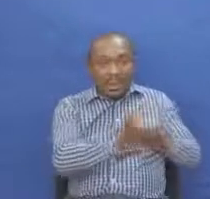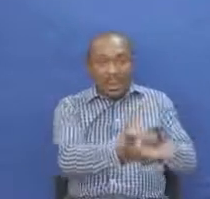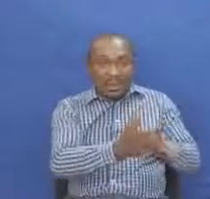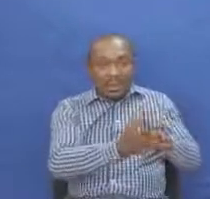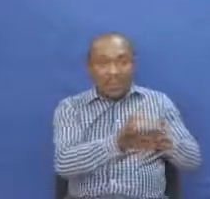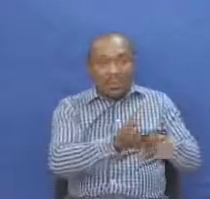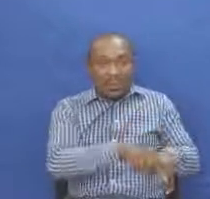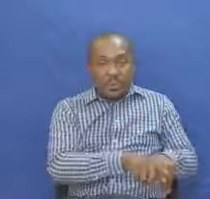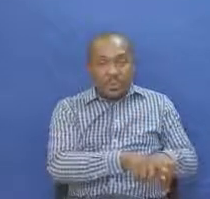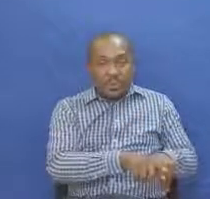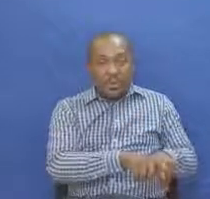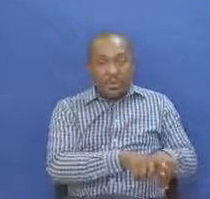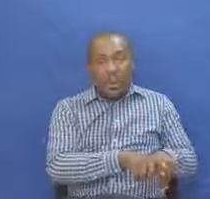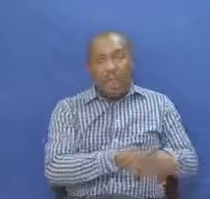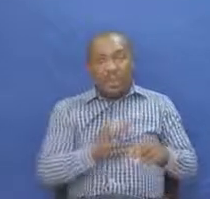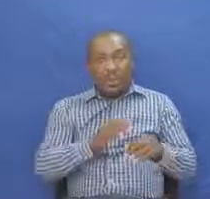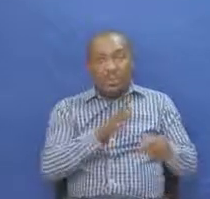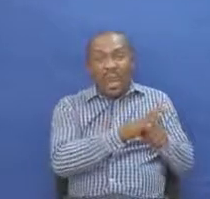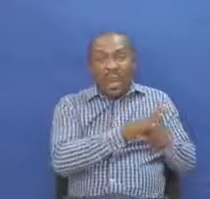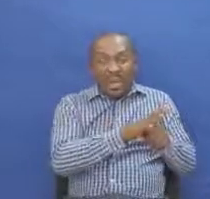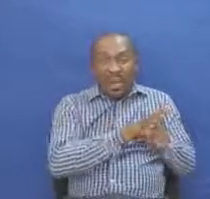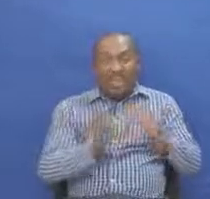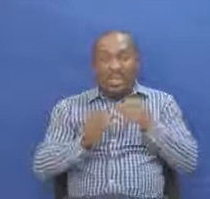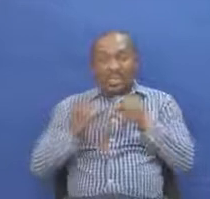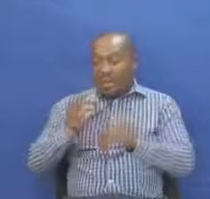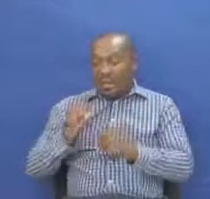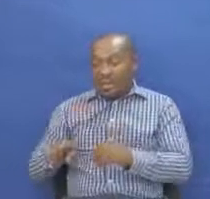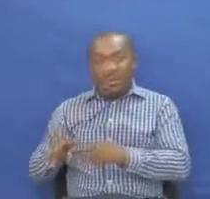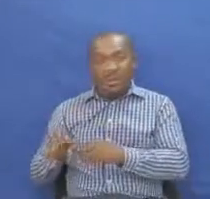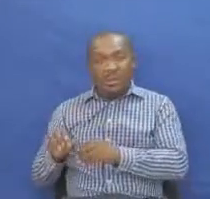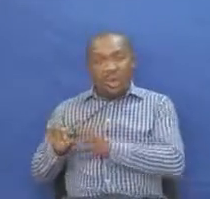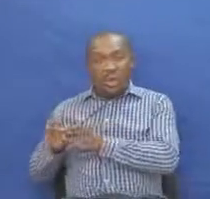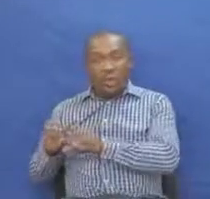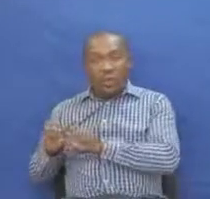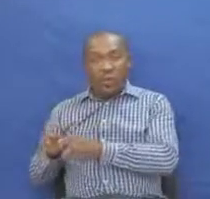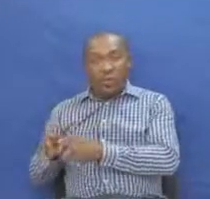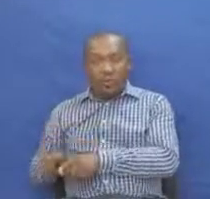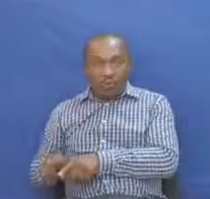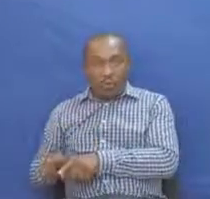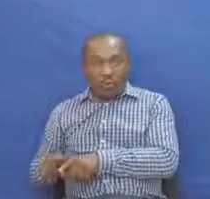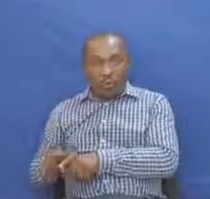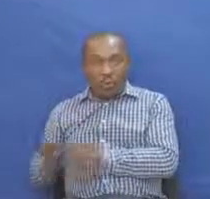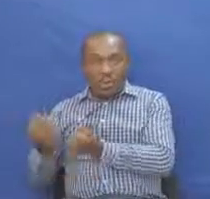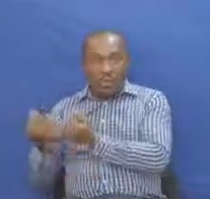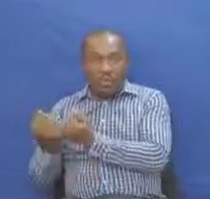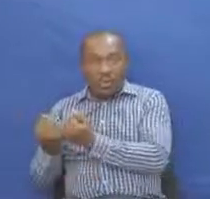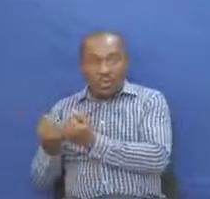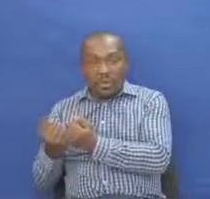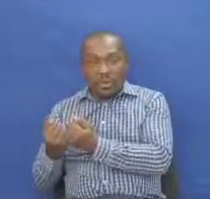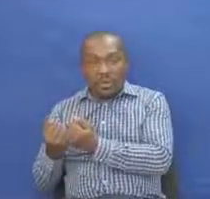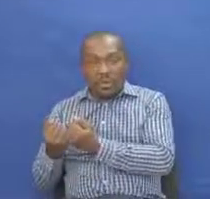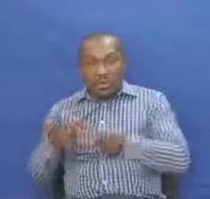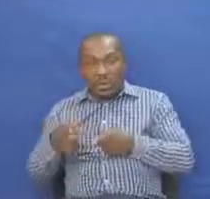so many than the cells which increase or the new cell being produced. When this occurs